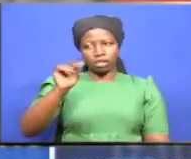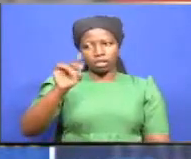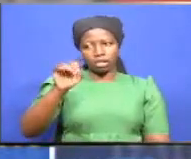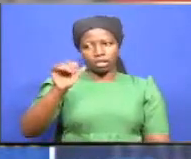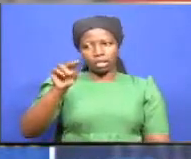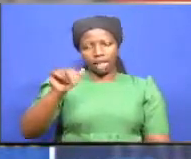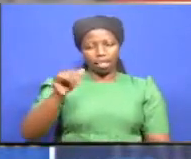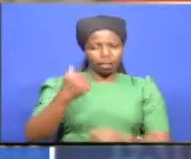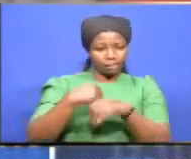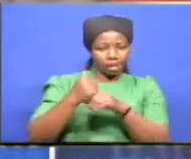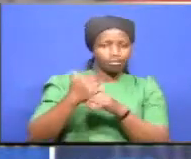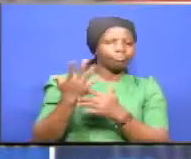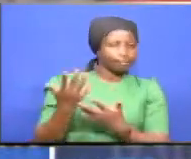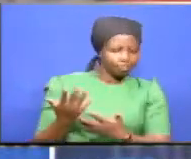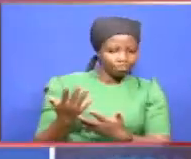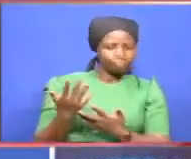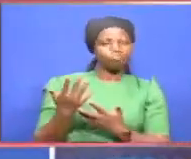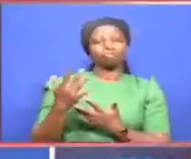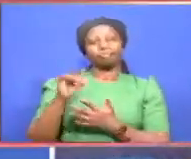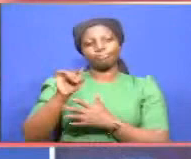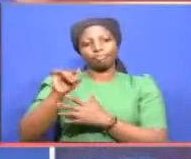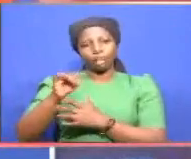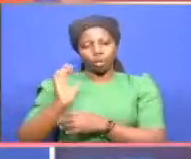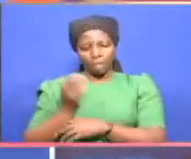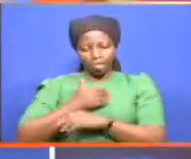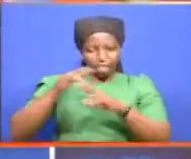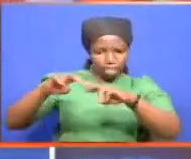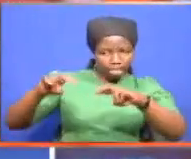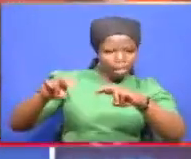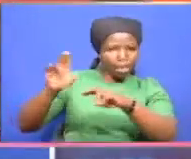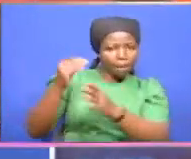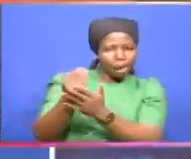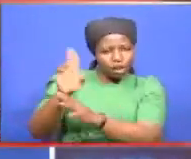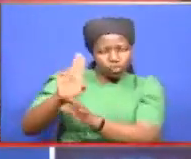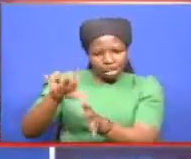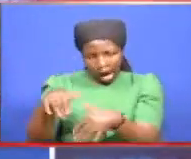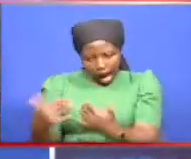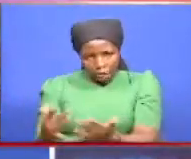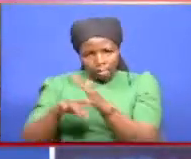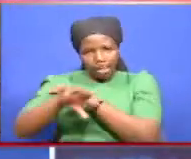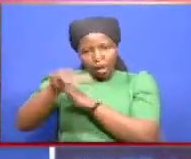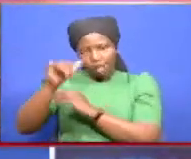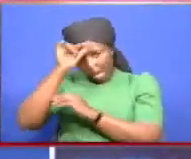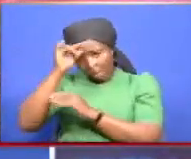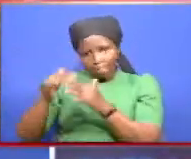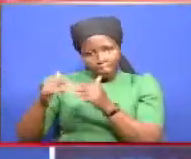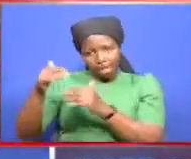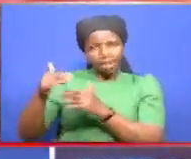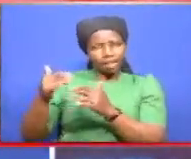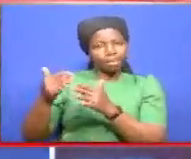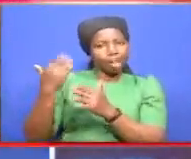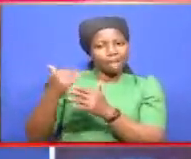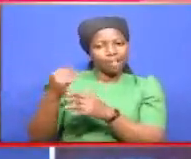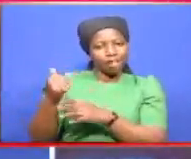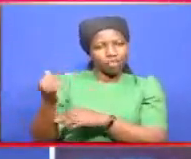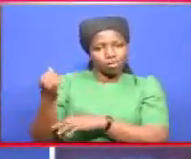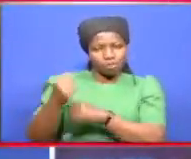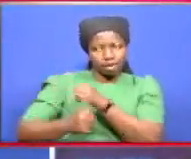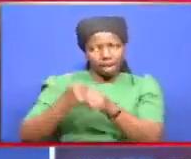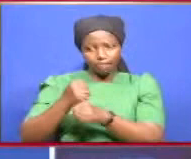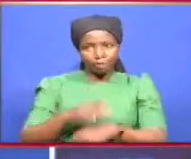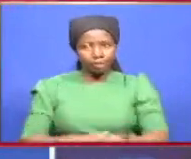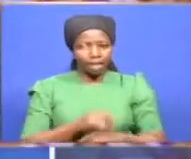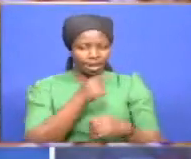probe into the expenditure of county governments over the next 2 years. The election comes months after a disputed poll that saw ODM DWIP